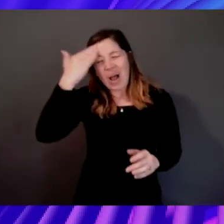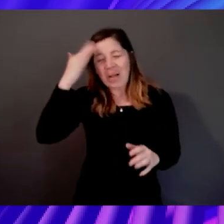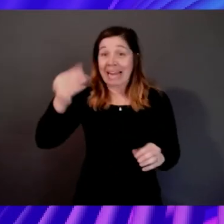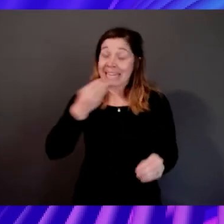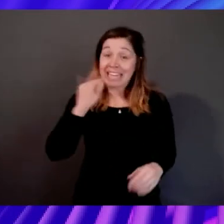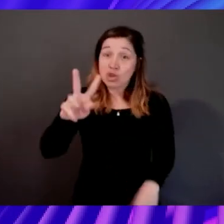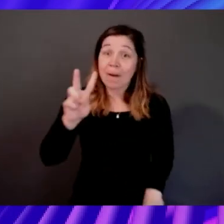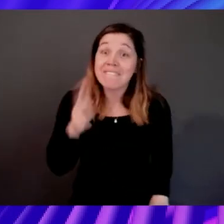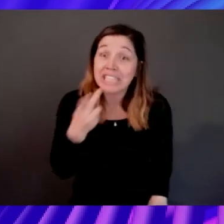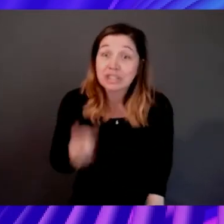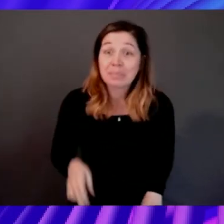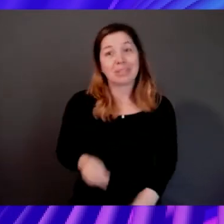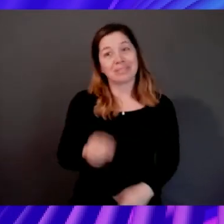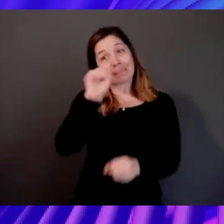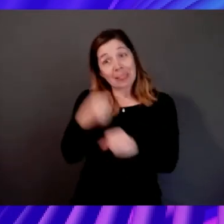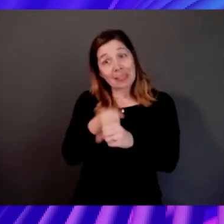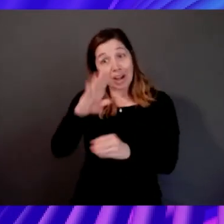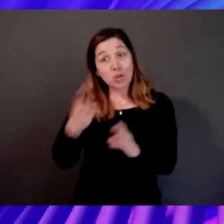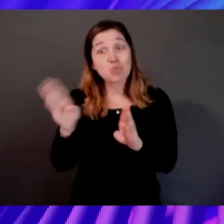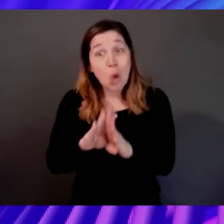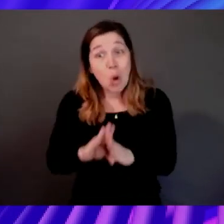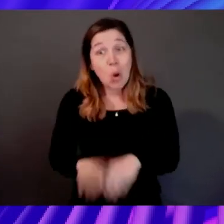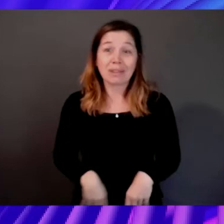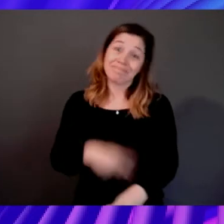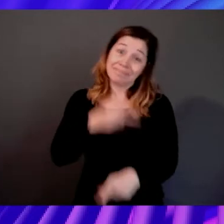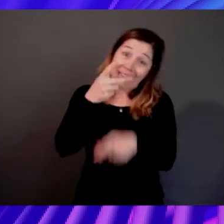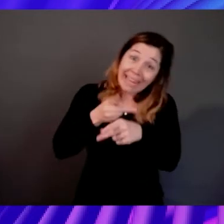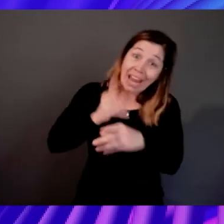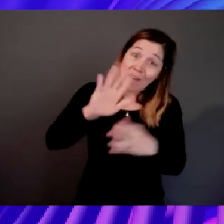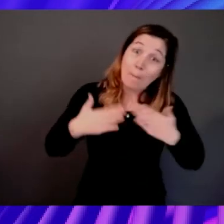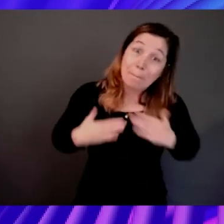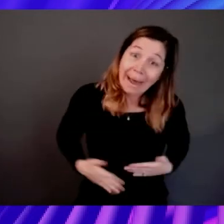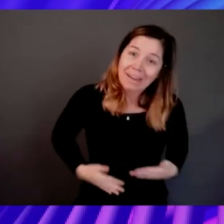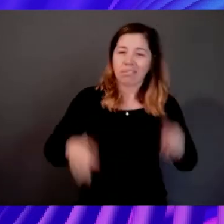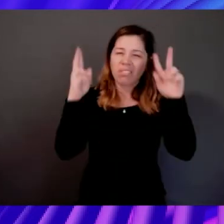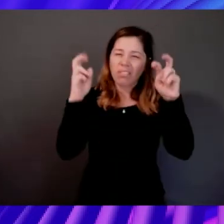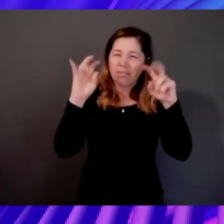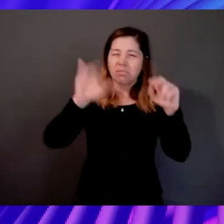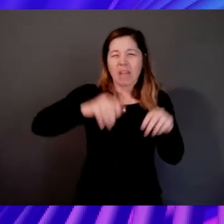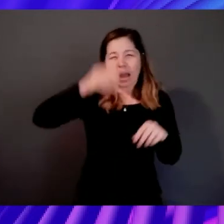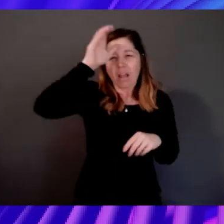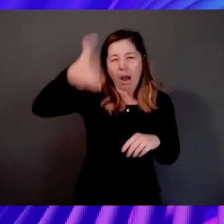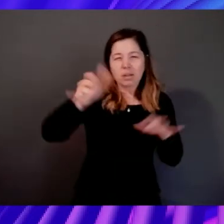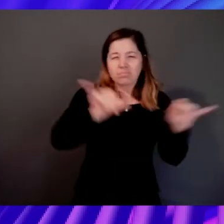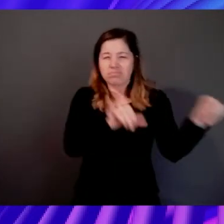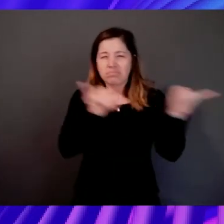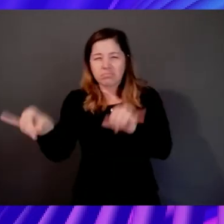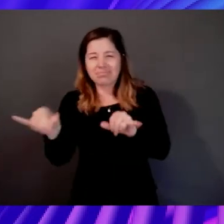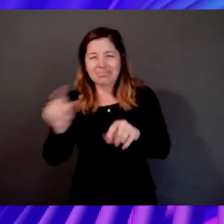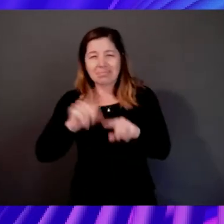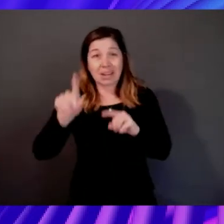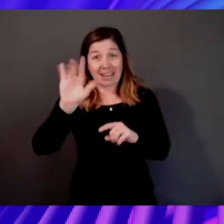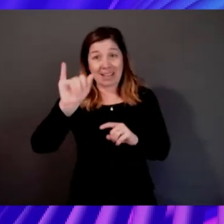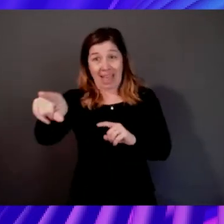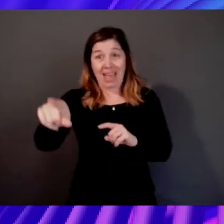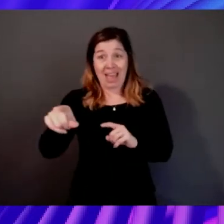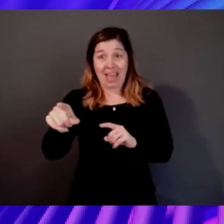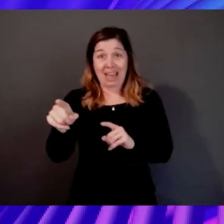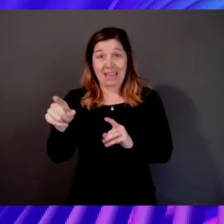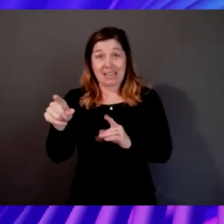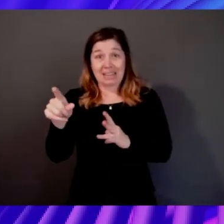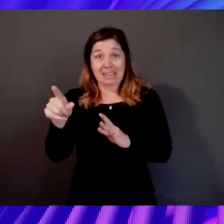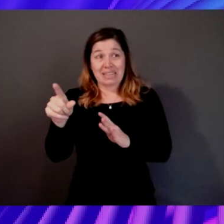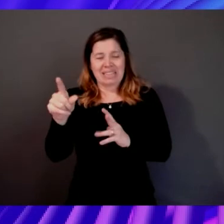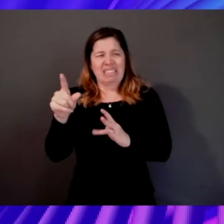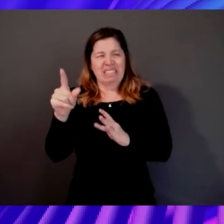be doing, take care of your... But I like your allusion to least privilege because that's one of those things where everyone will agree with it,